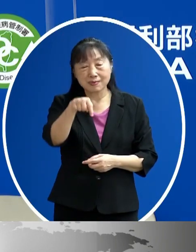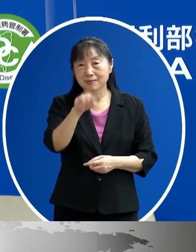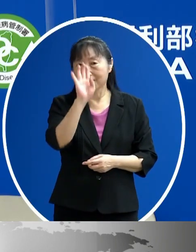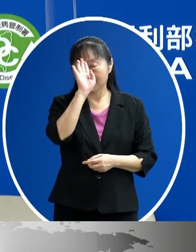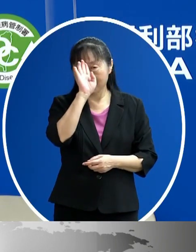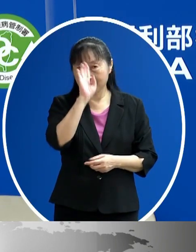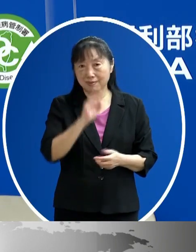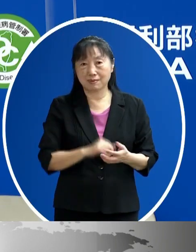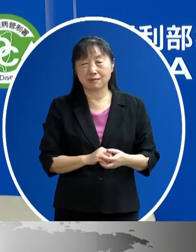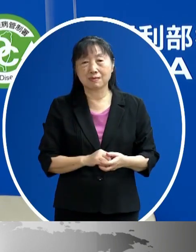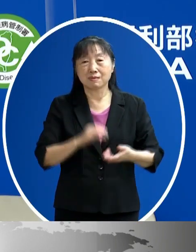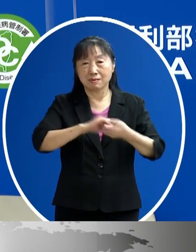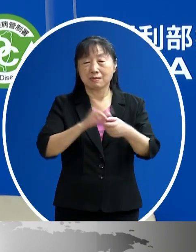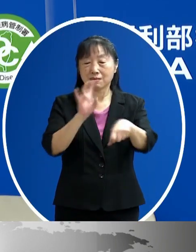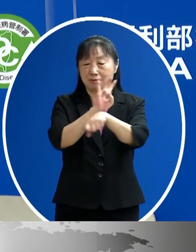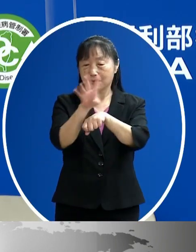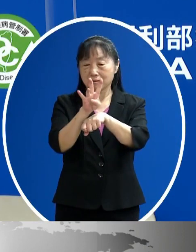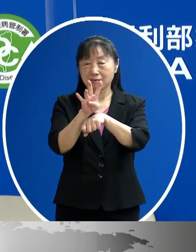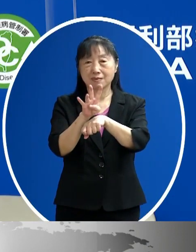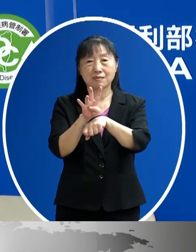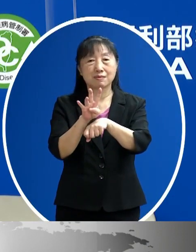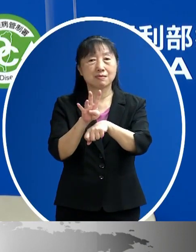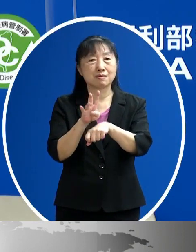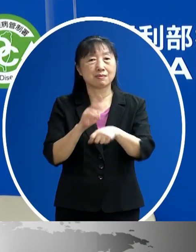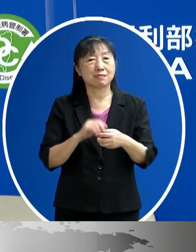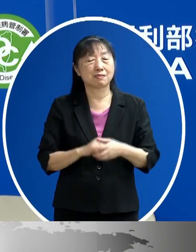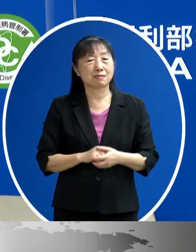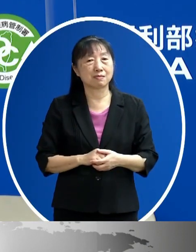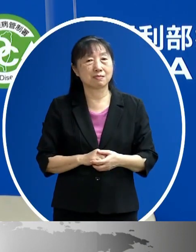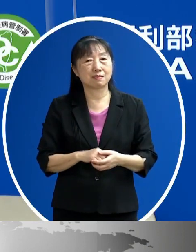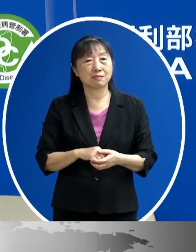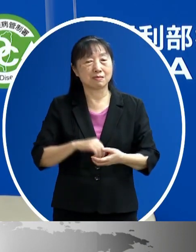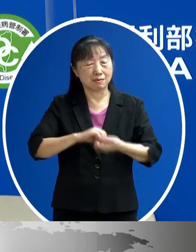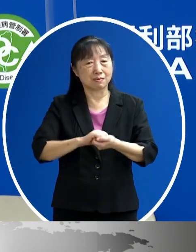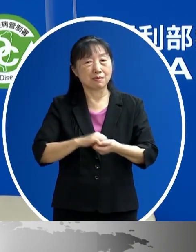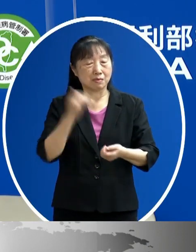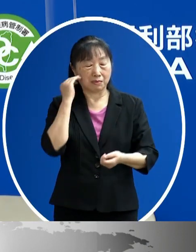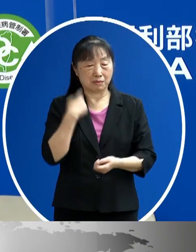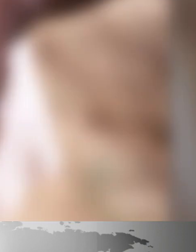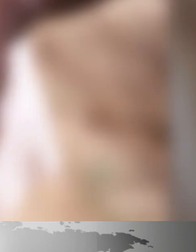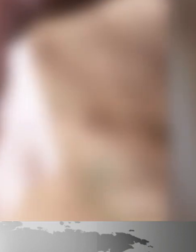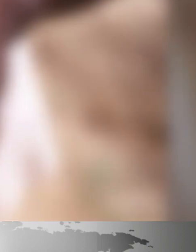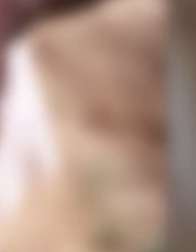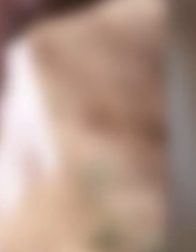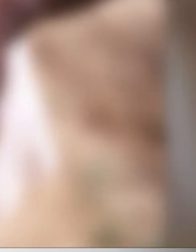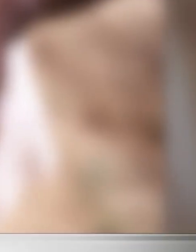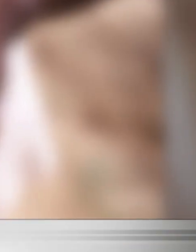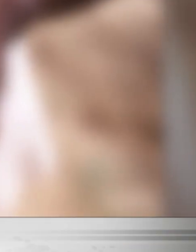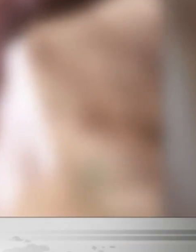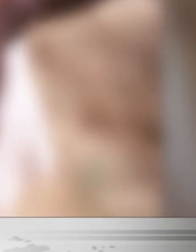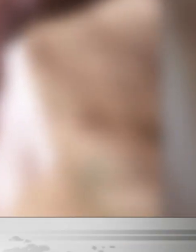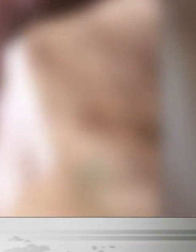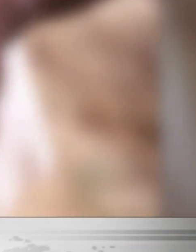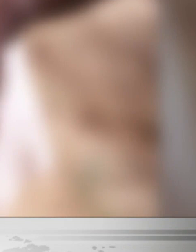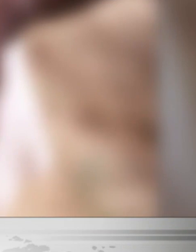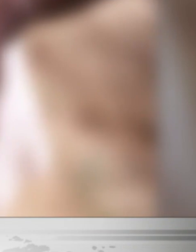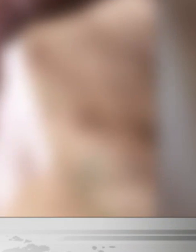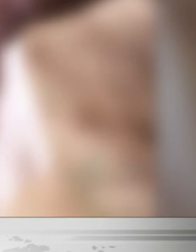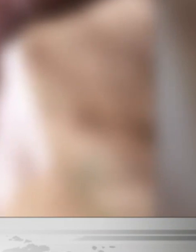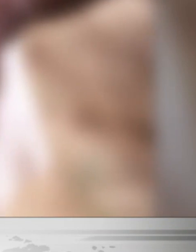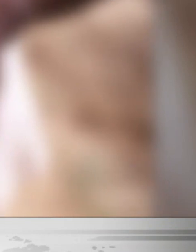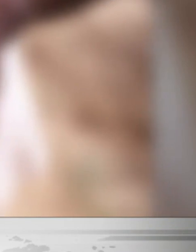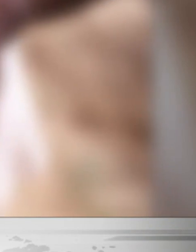is that if a suspected case is found, it must be reported within 24 hours. Category 2